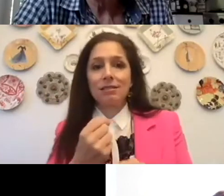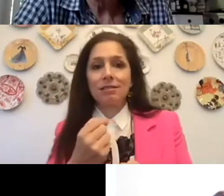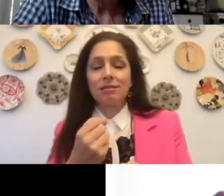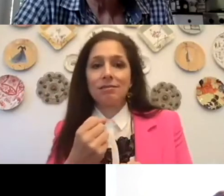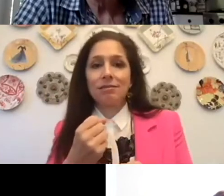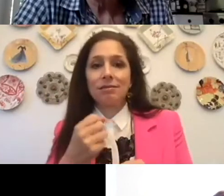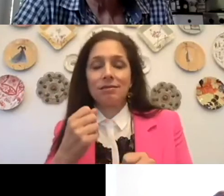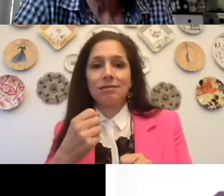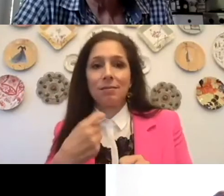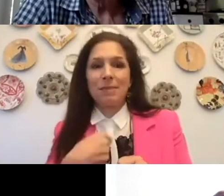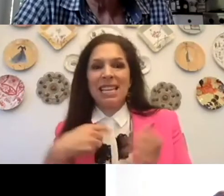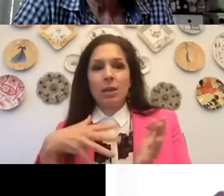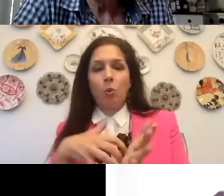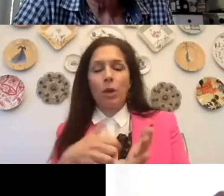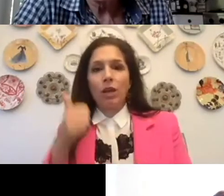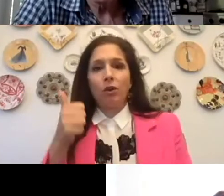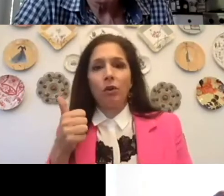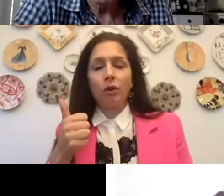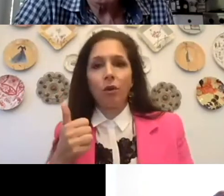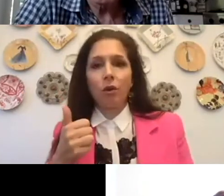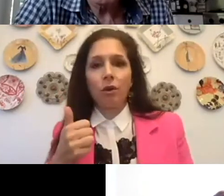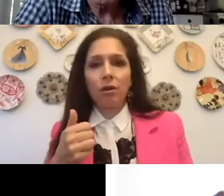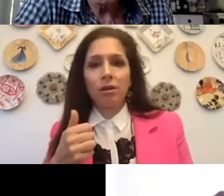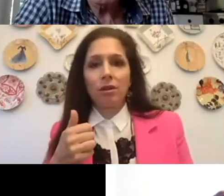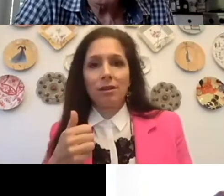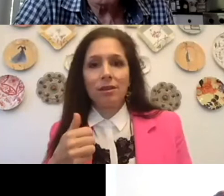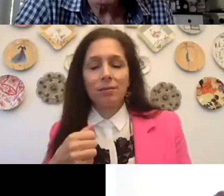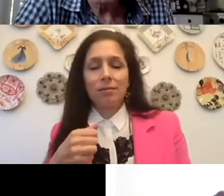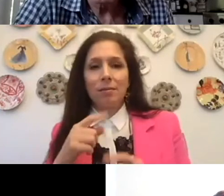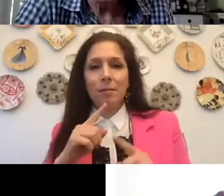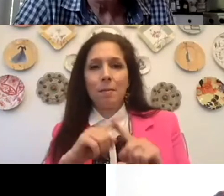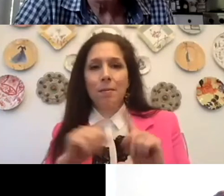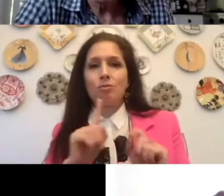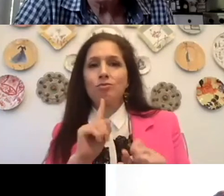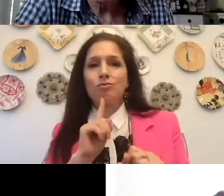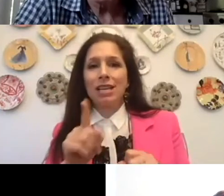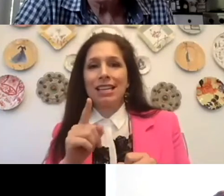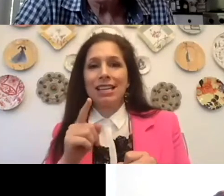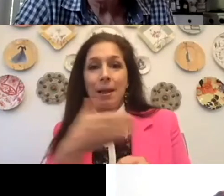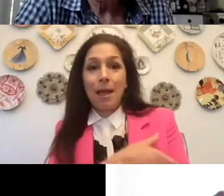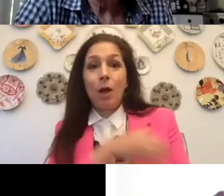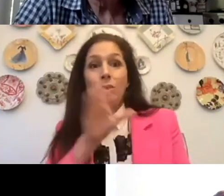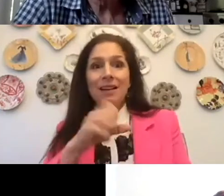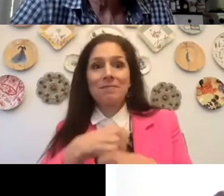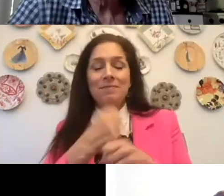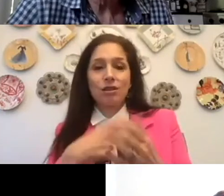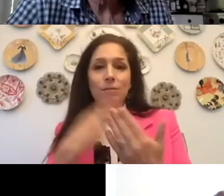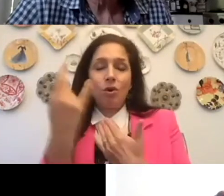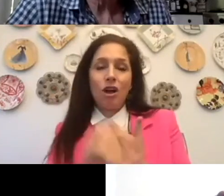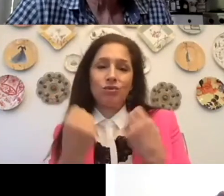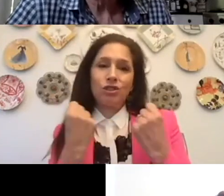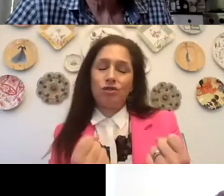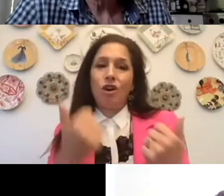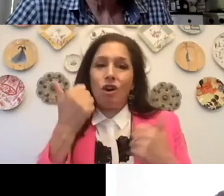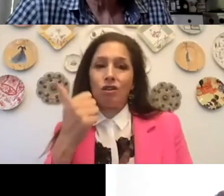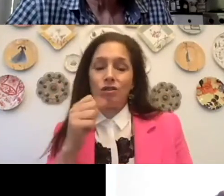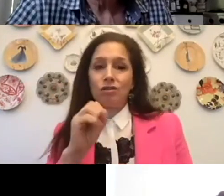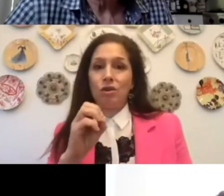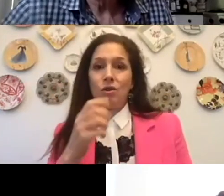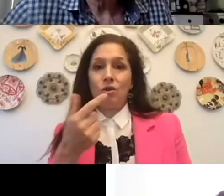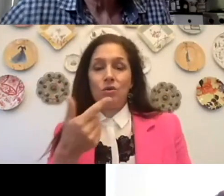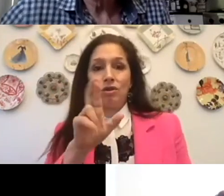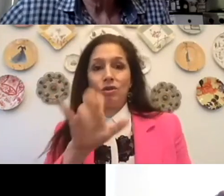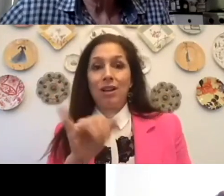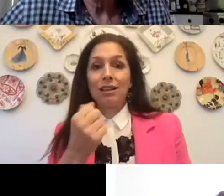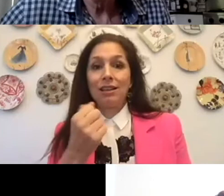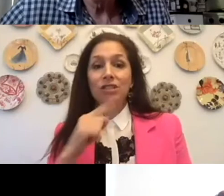I think showrunners feel like if they empower somebody else, they become weaker, they put themselves in a weaker position. But in reality, empowerment makes the